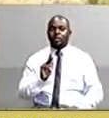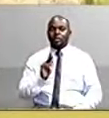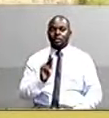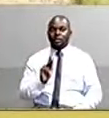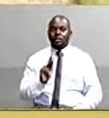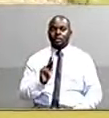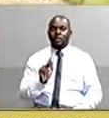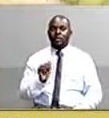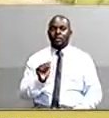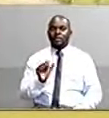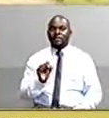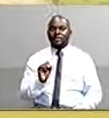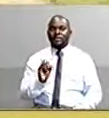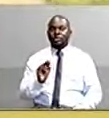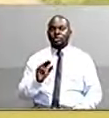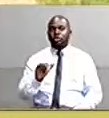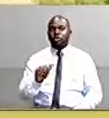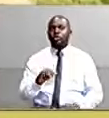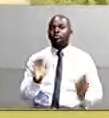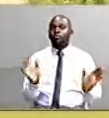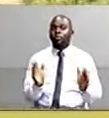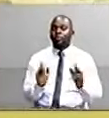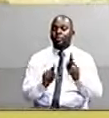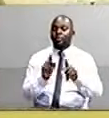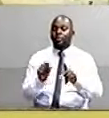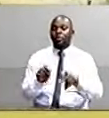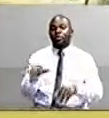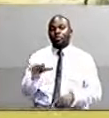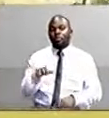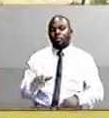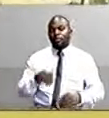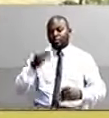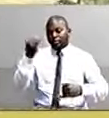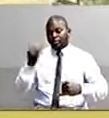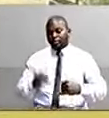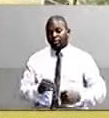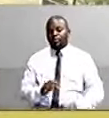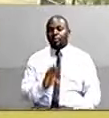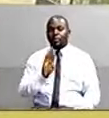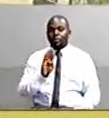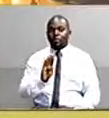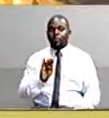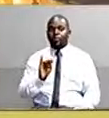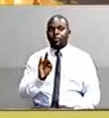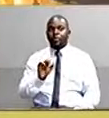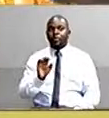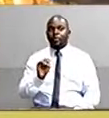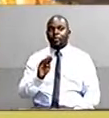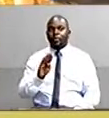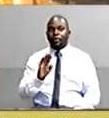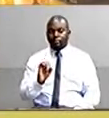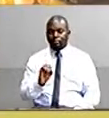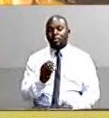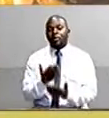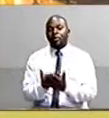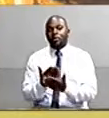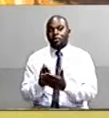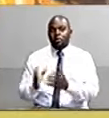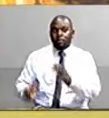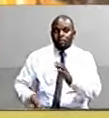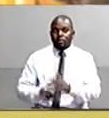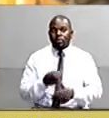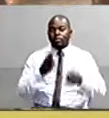mobilizing the people of the area to join the trekkers on the final leg to Birembo campsite. He called for the establishment of